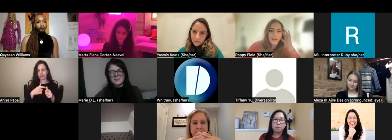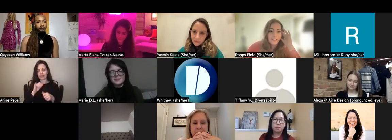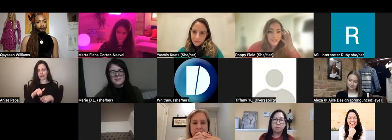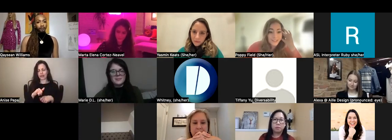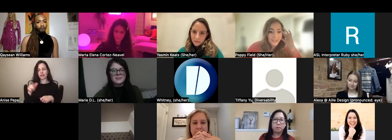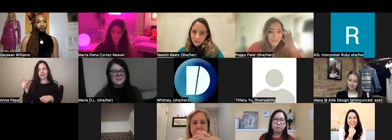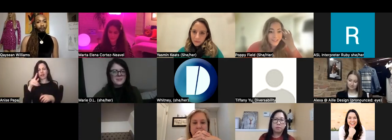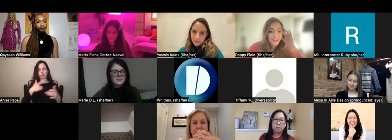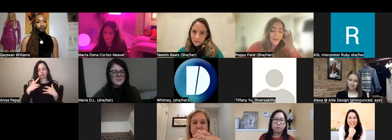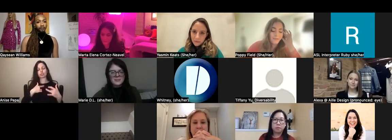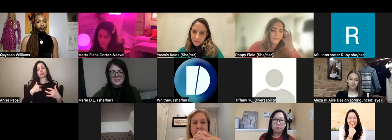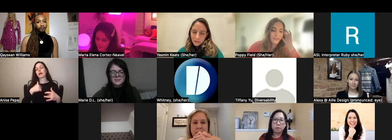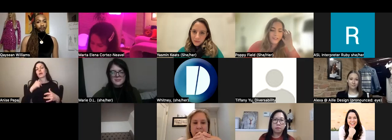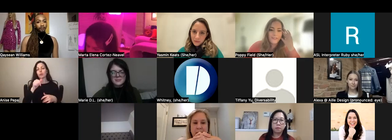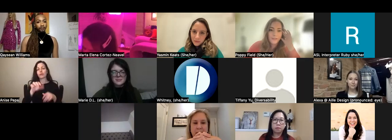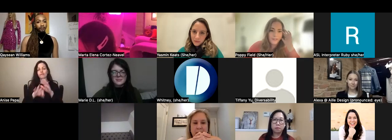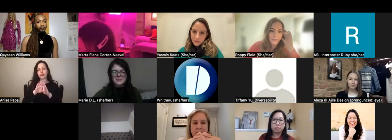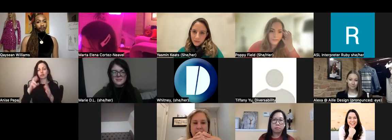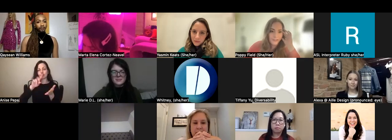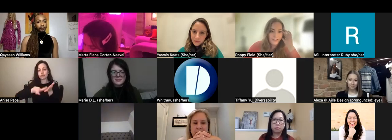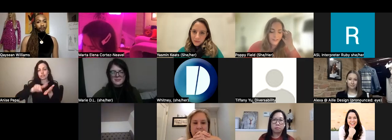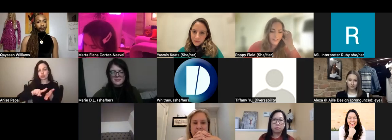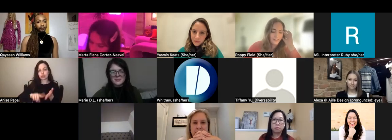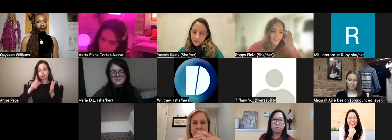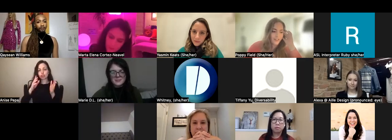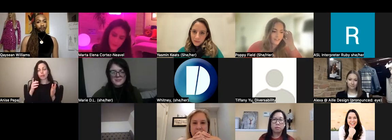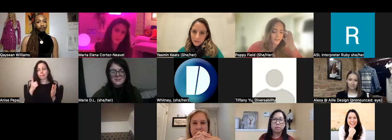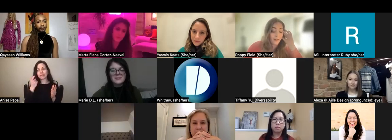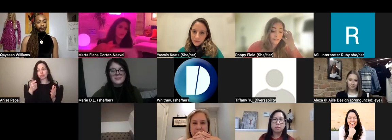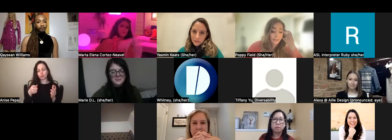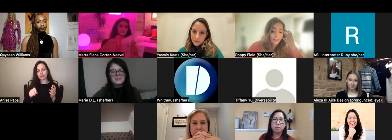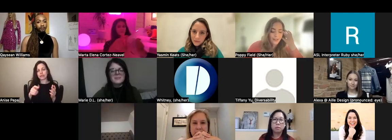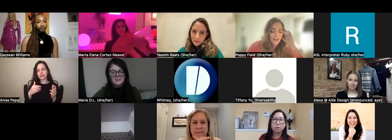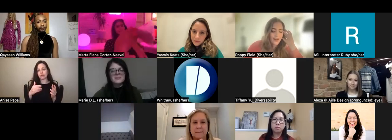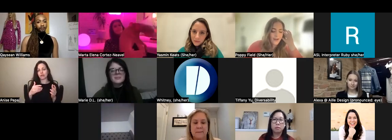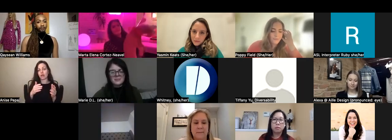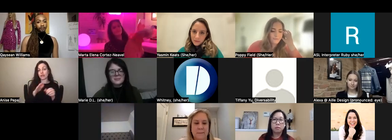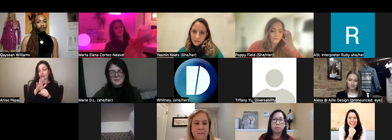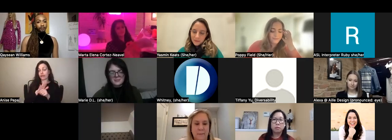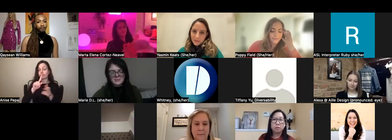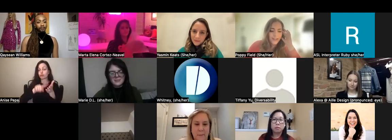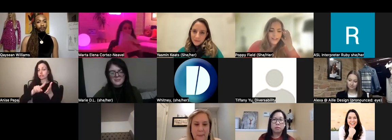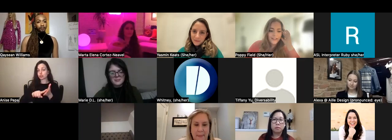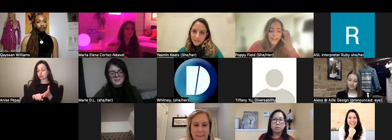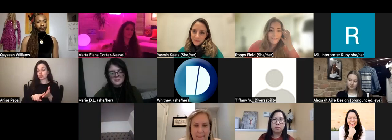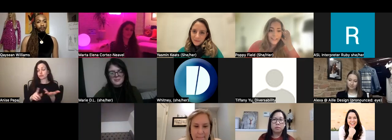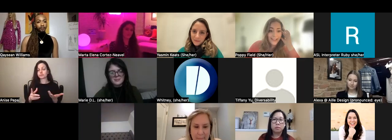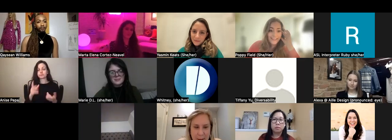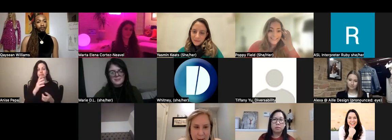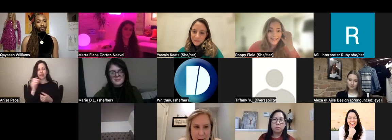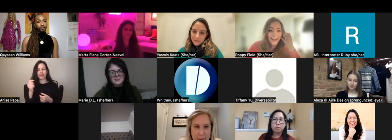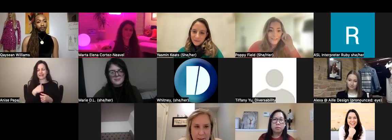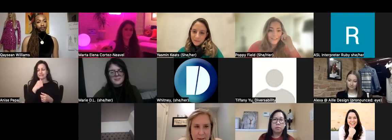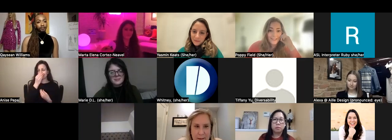wouldn't find any research, because you have to have a certain amount of research in dissertations, apparently. And I didn't really